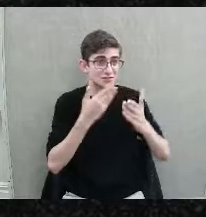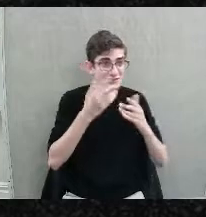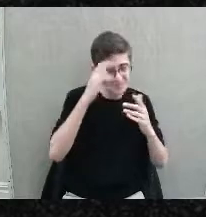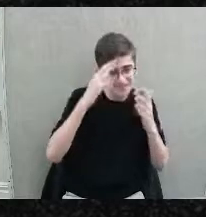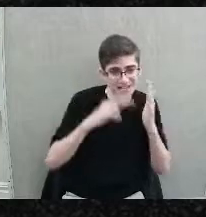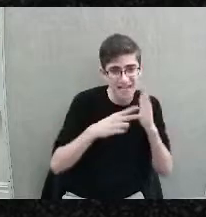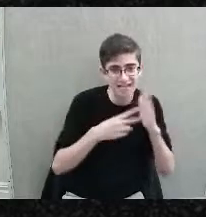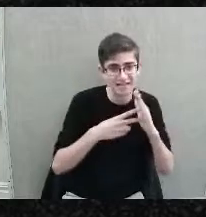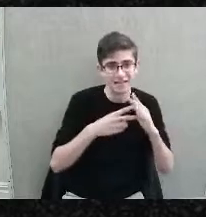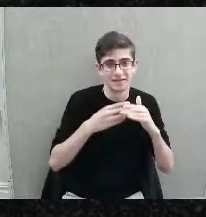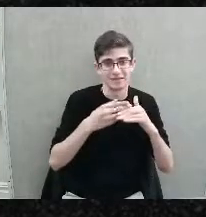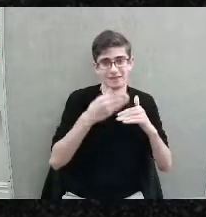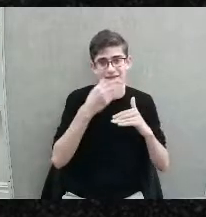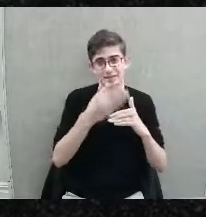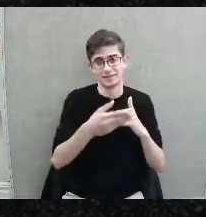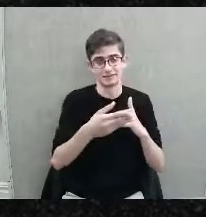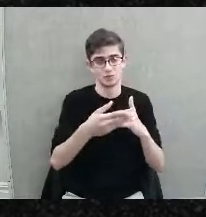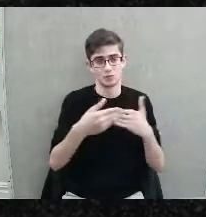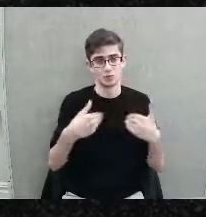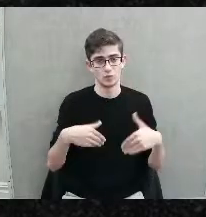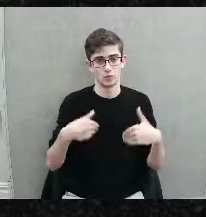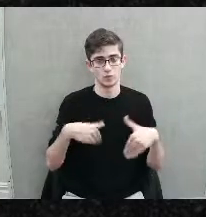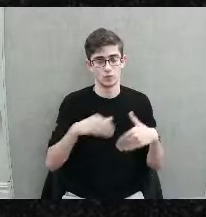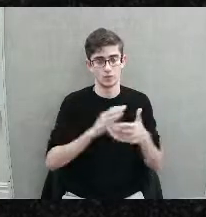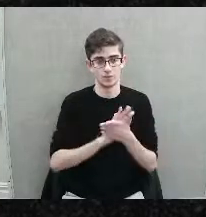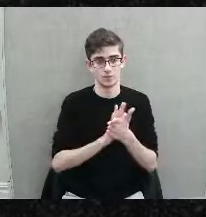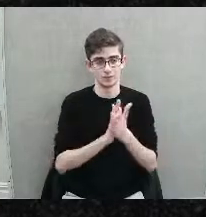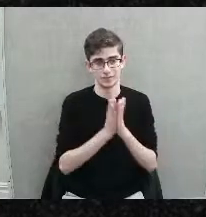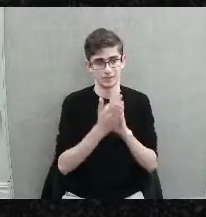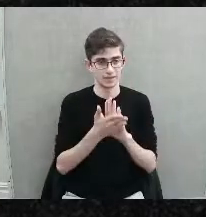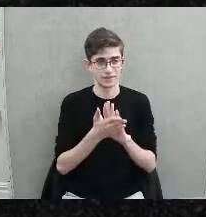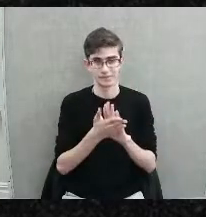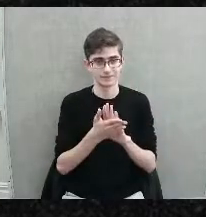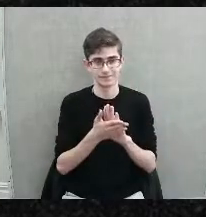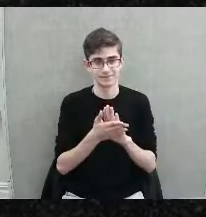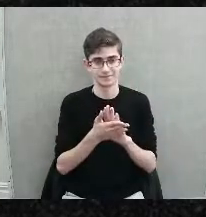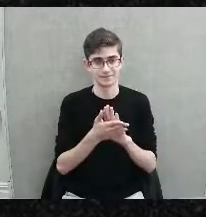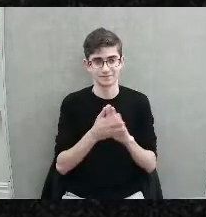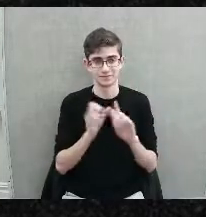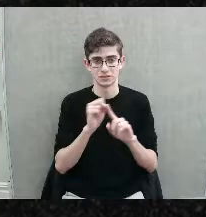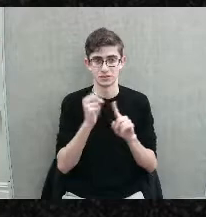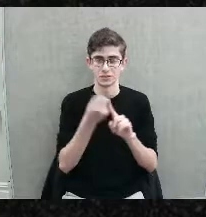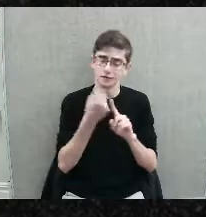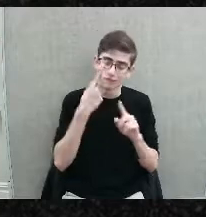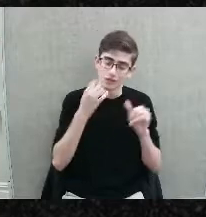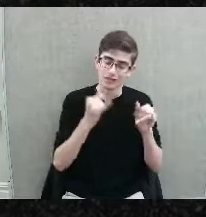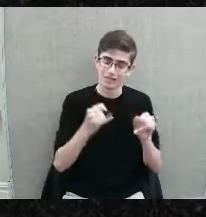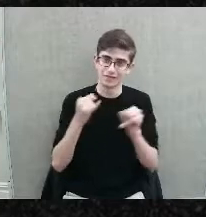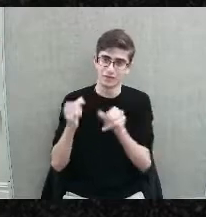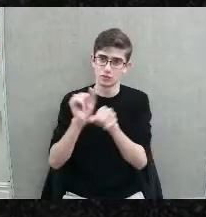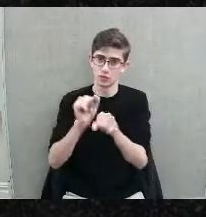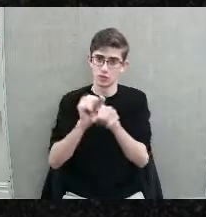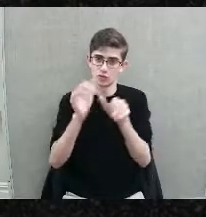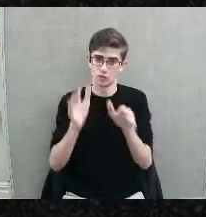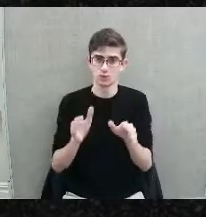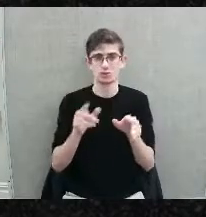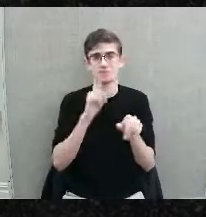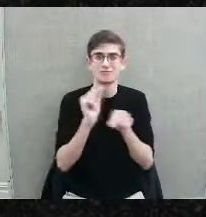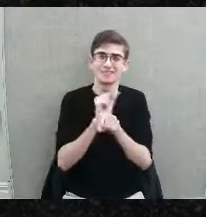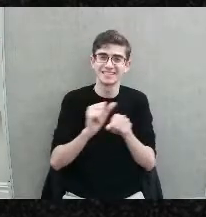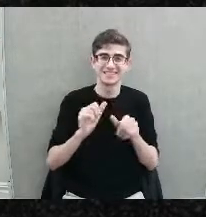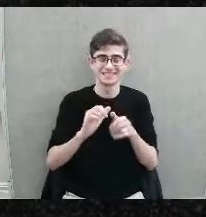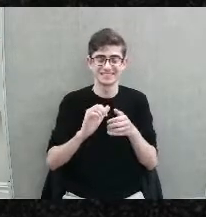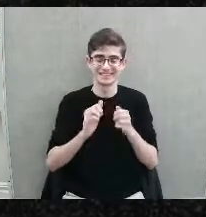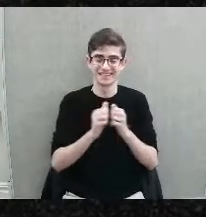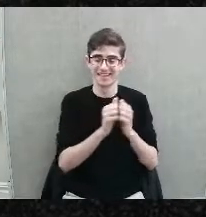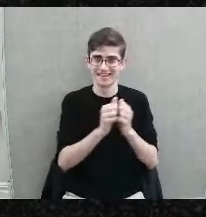increasingly a case of not just individual workers, but sort of a collective increase in vulnerability